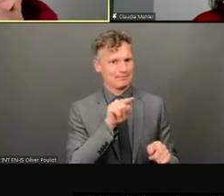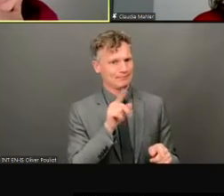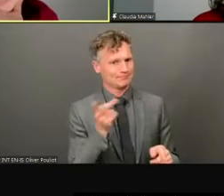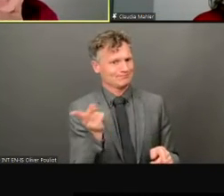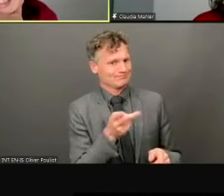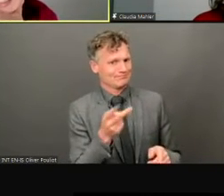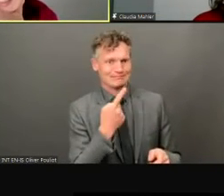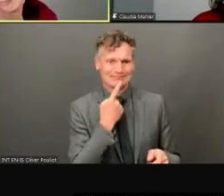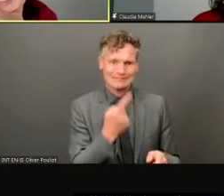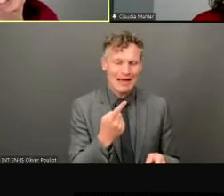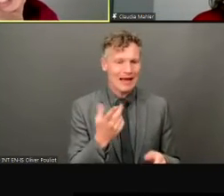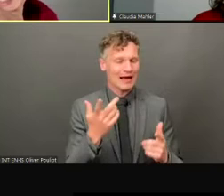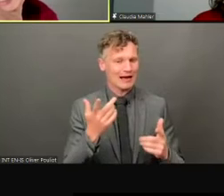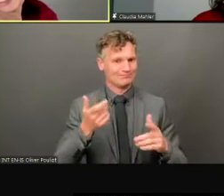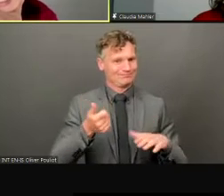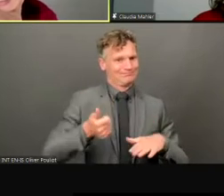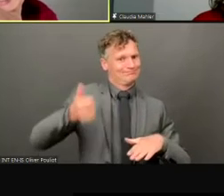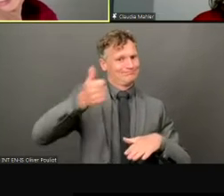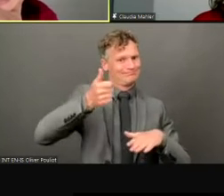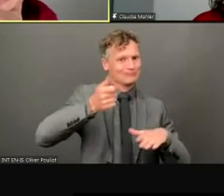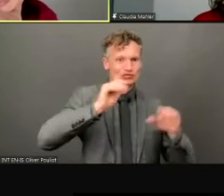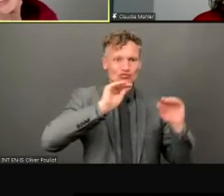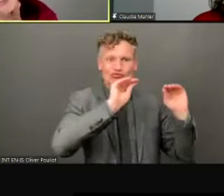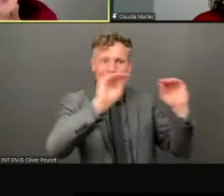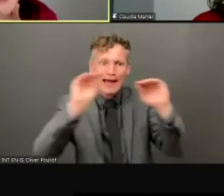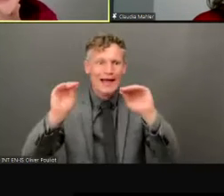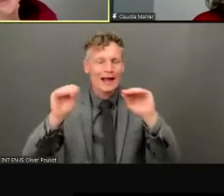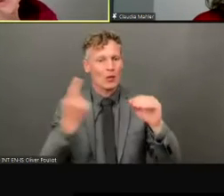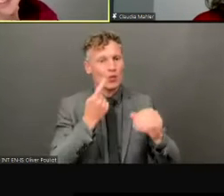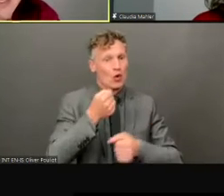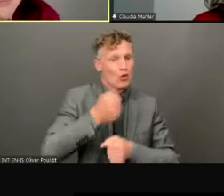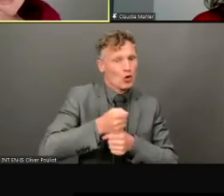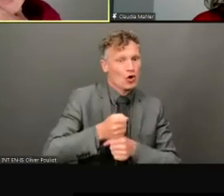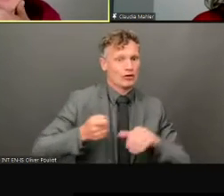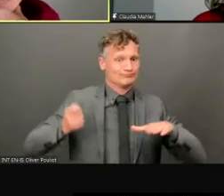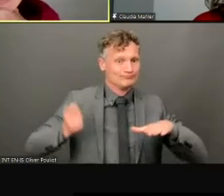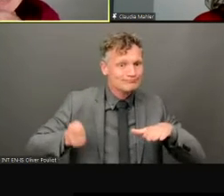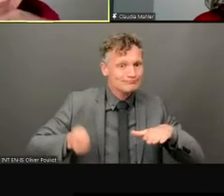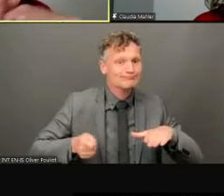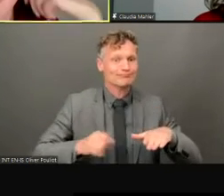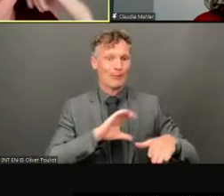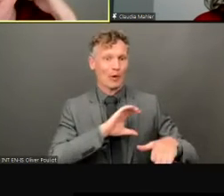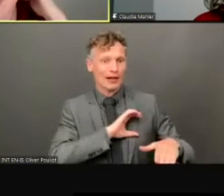train judges and staff about